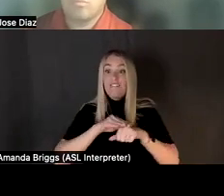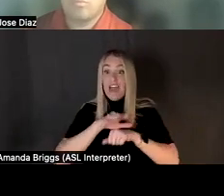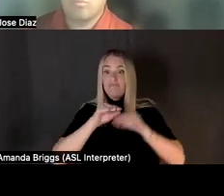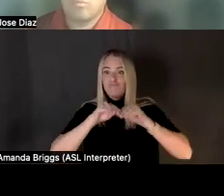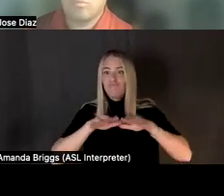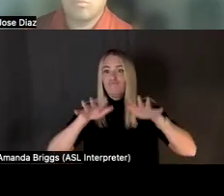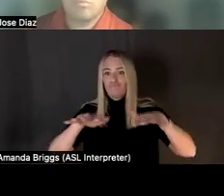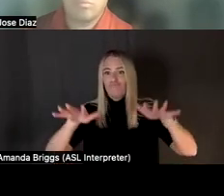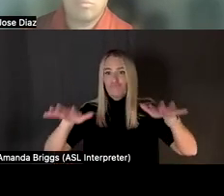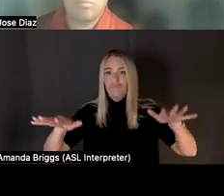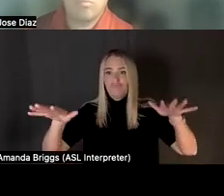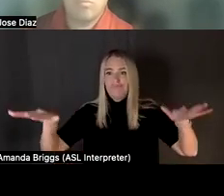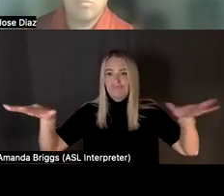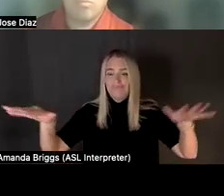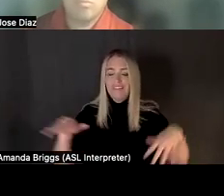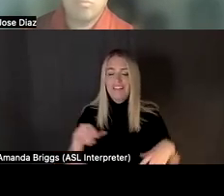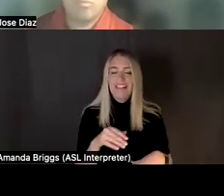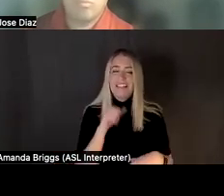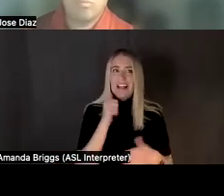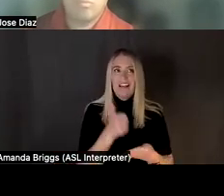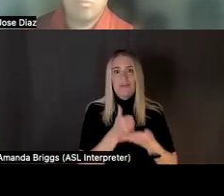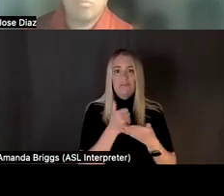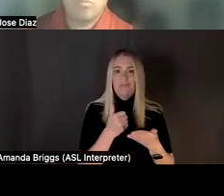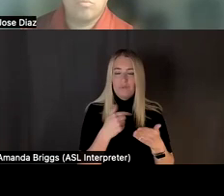do much good for us to work on, you know,